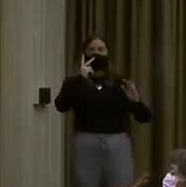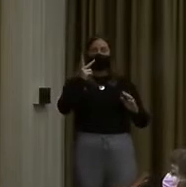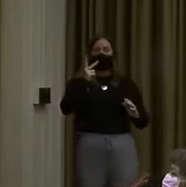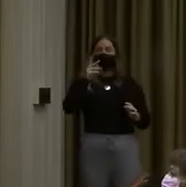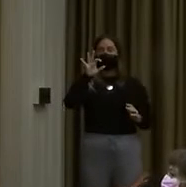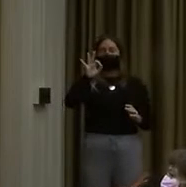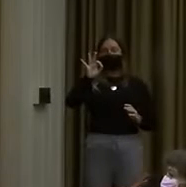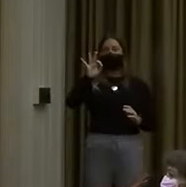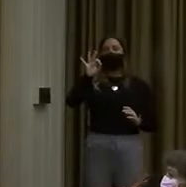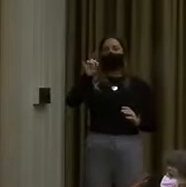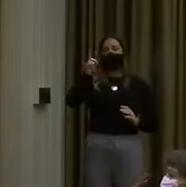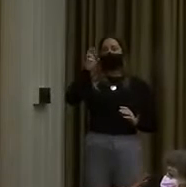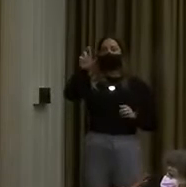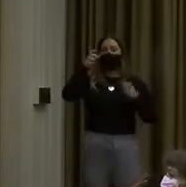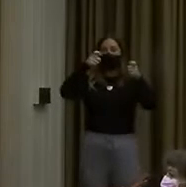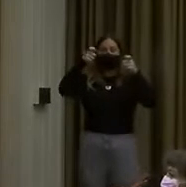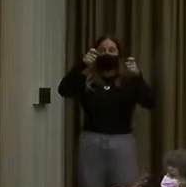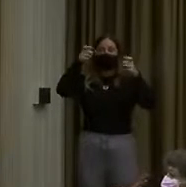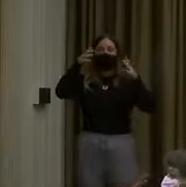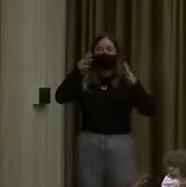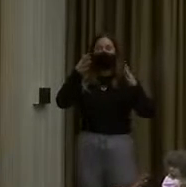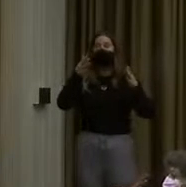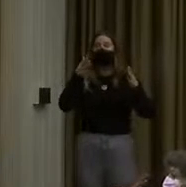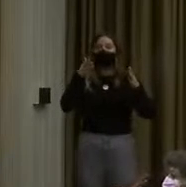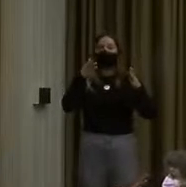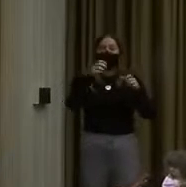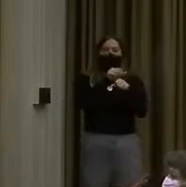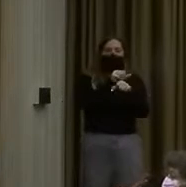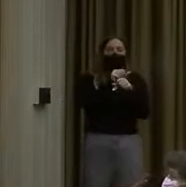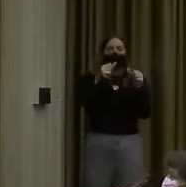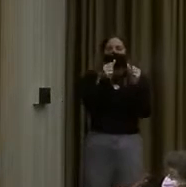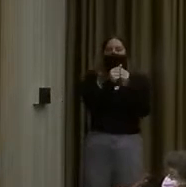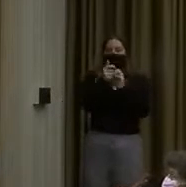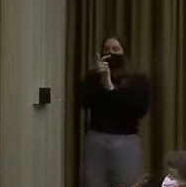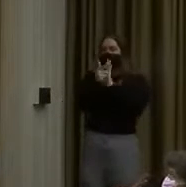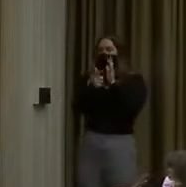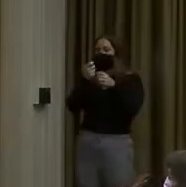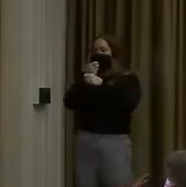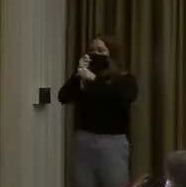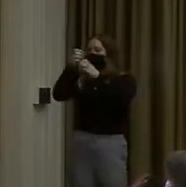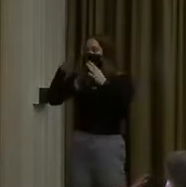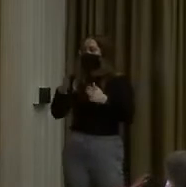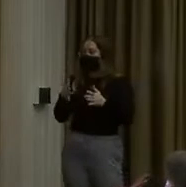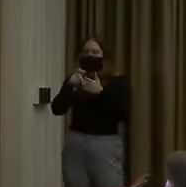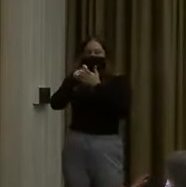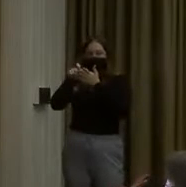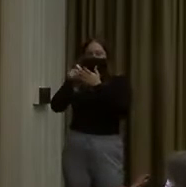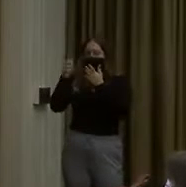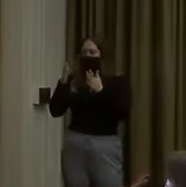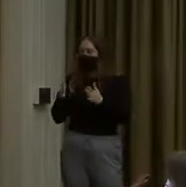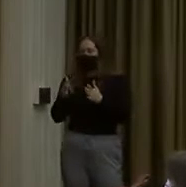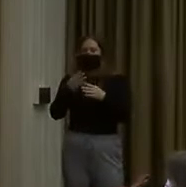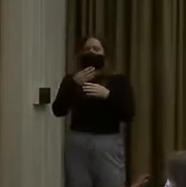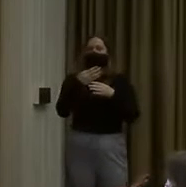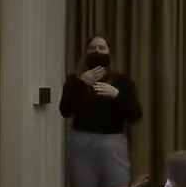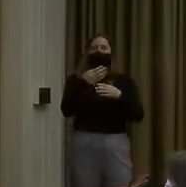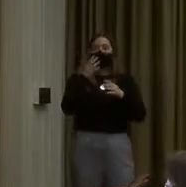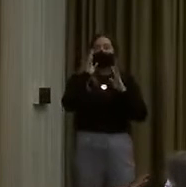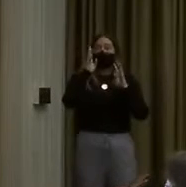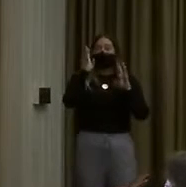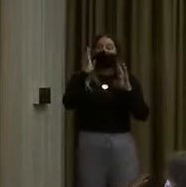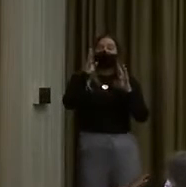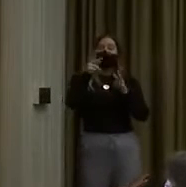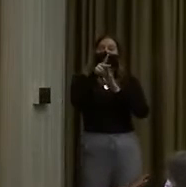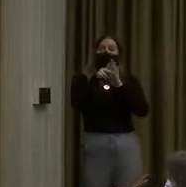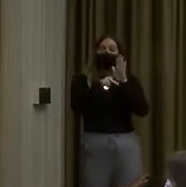D. Roosevelt administration, working in concert with lawmakers in Congress, created a policy called the Homeowners Loan